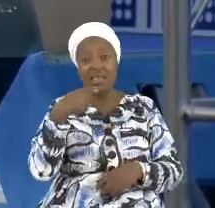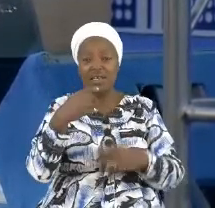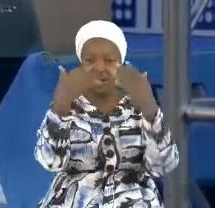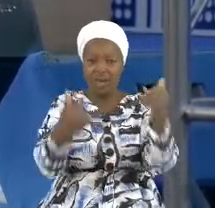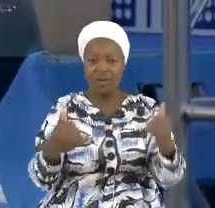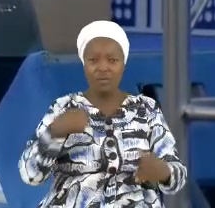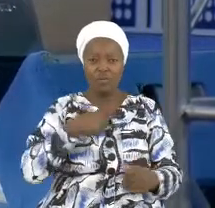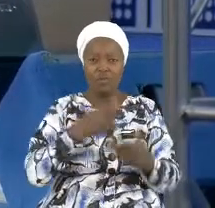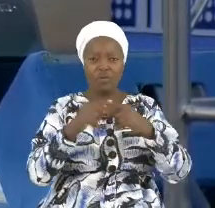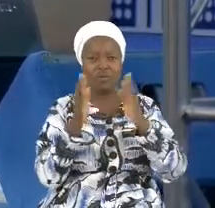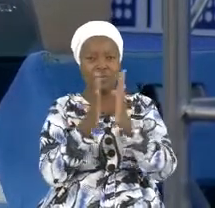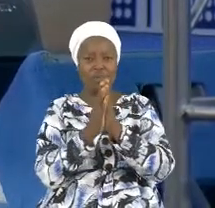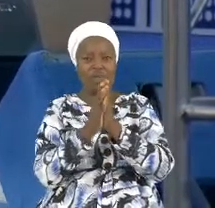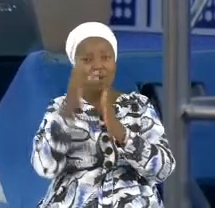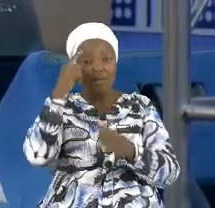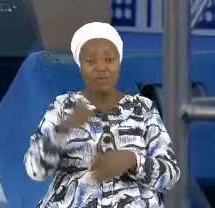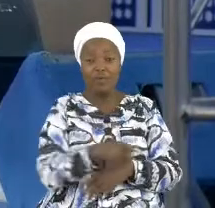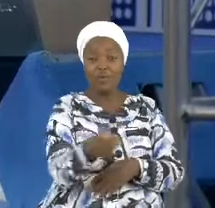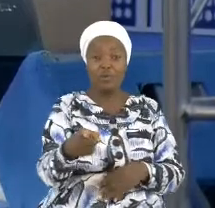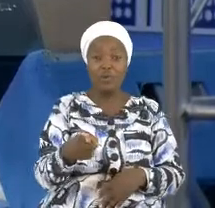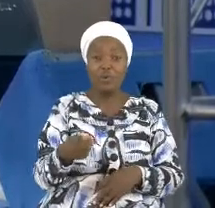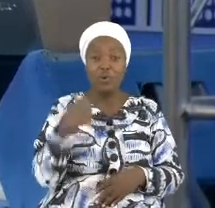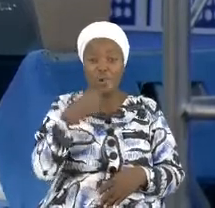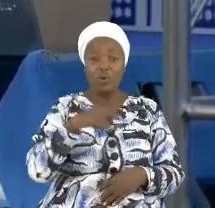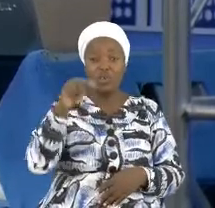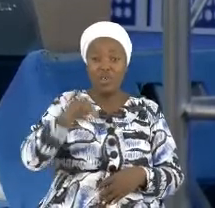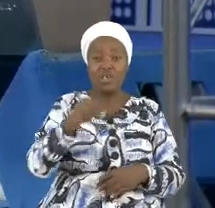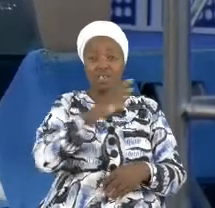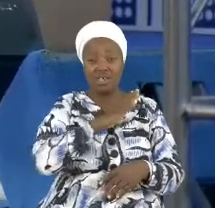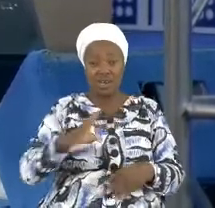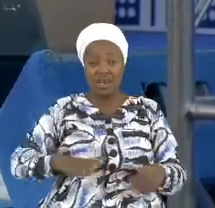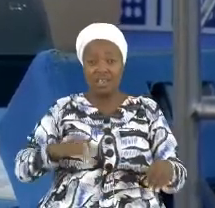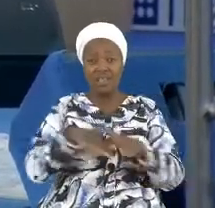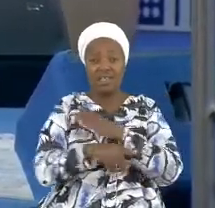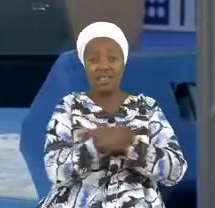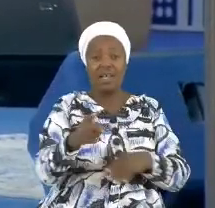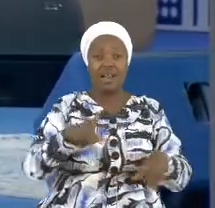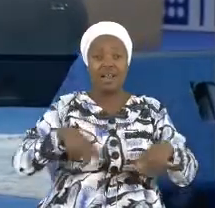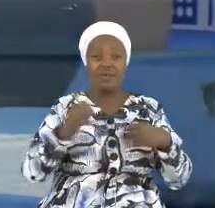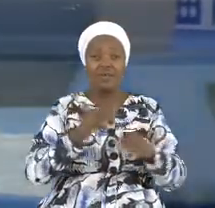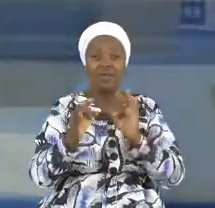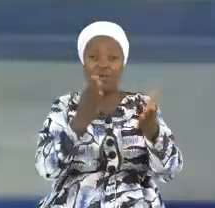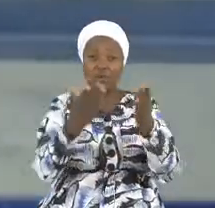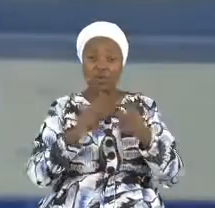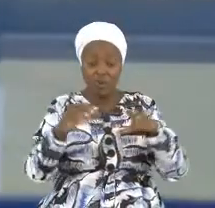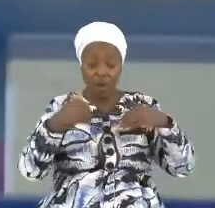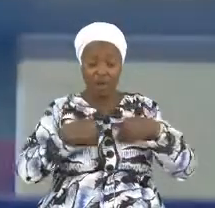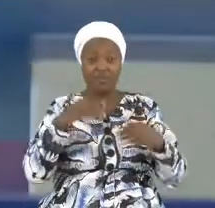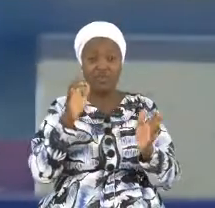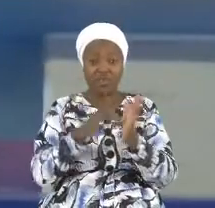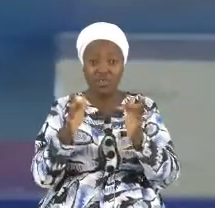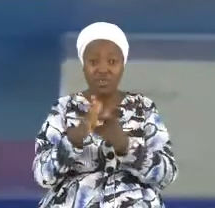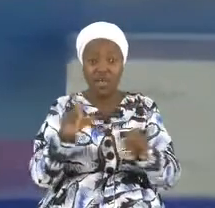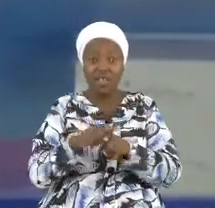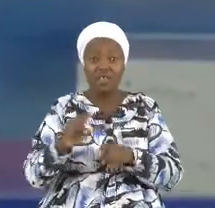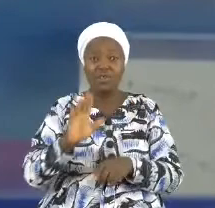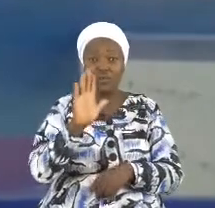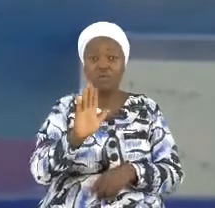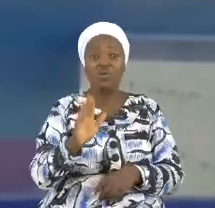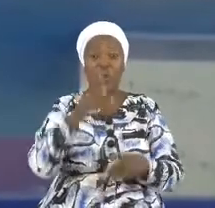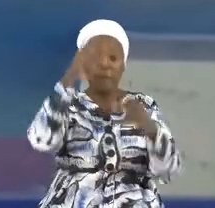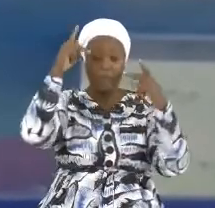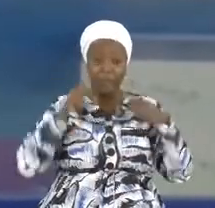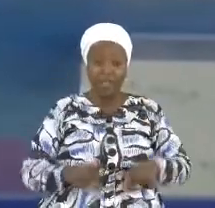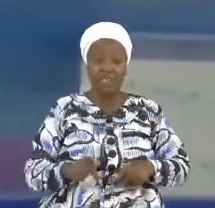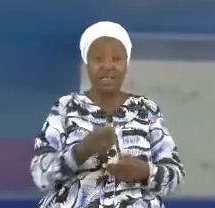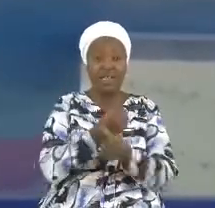for those who need Christ in their lives. If you want to have Jesus as your personal savior, those